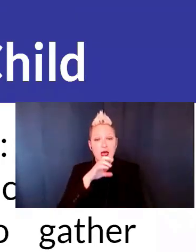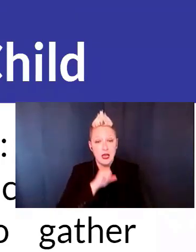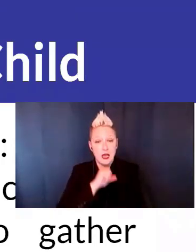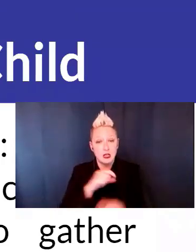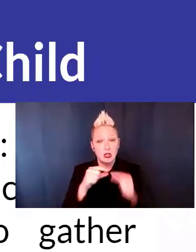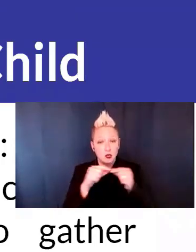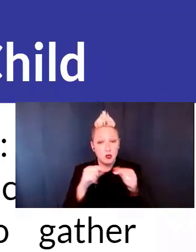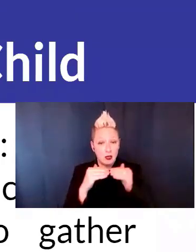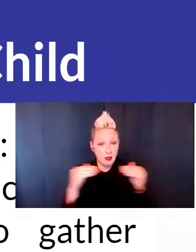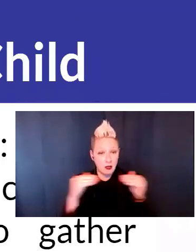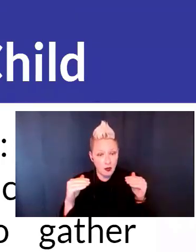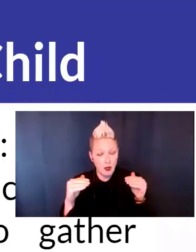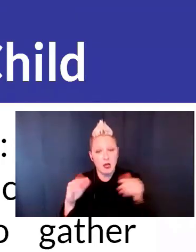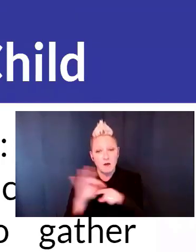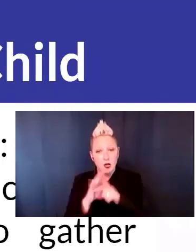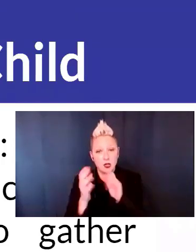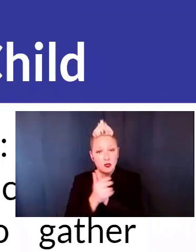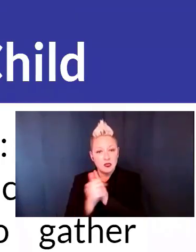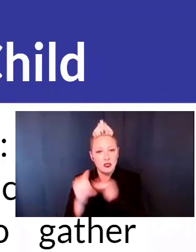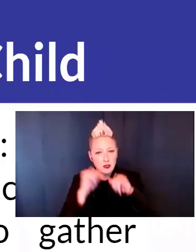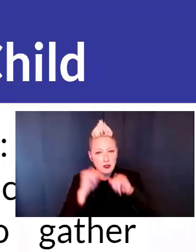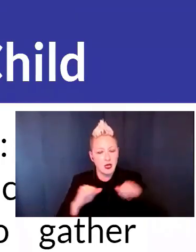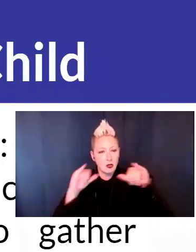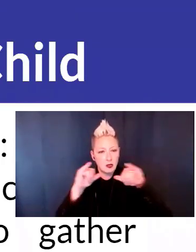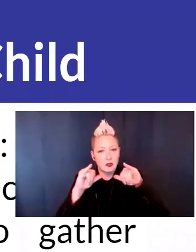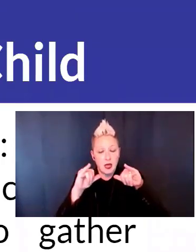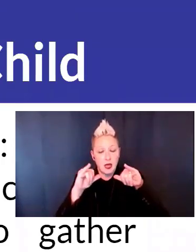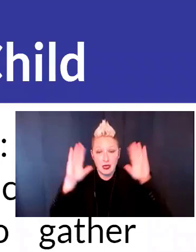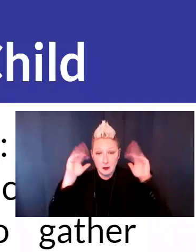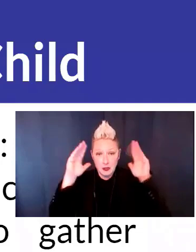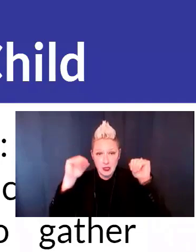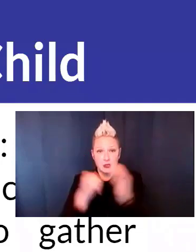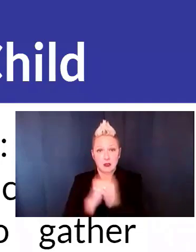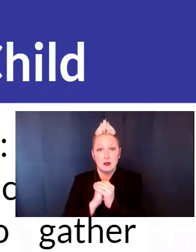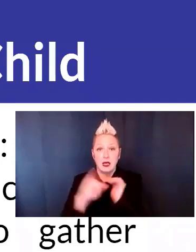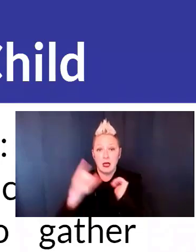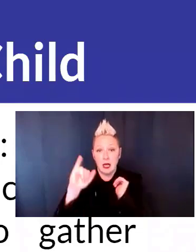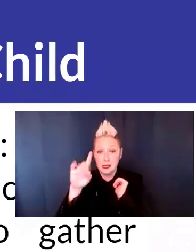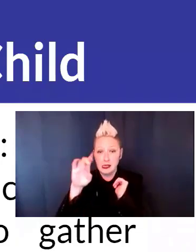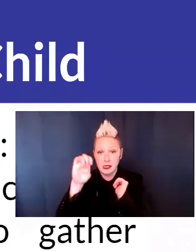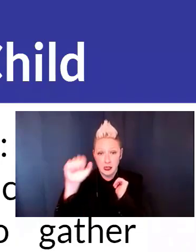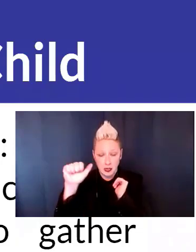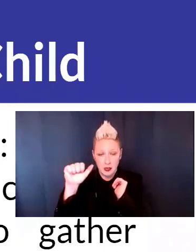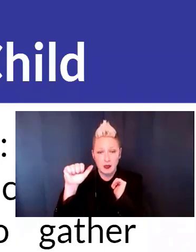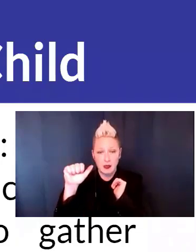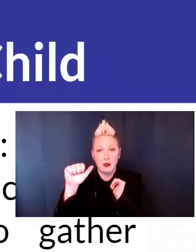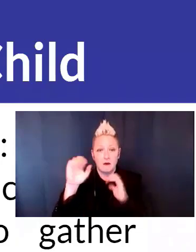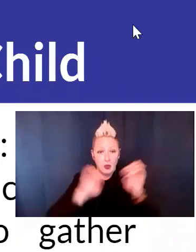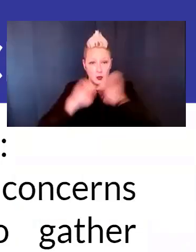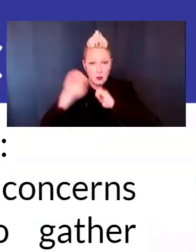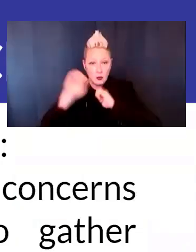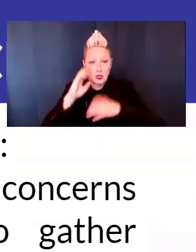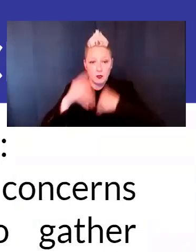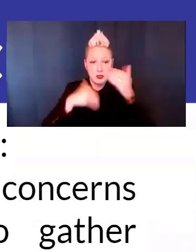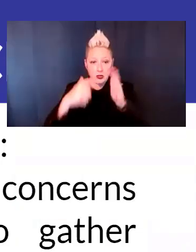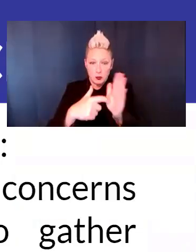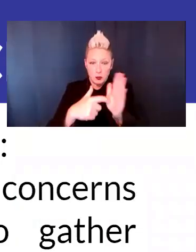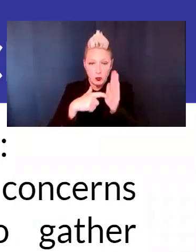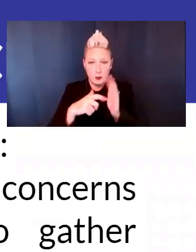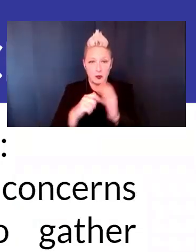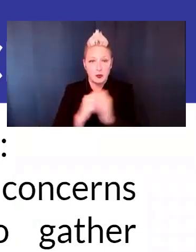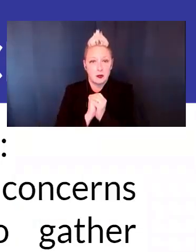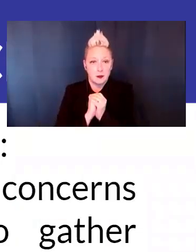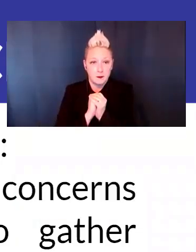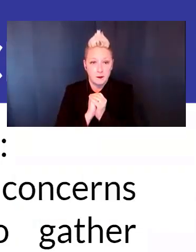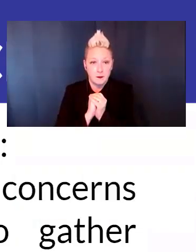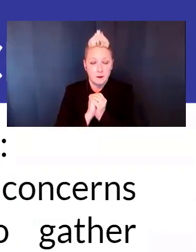functional skill standards and expectations, and IDEA evaluation procedural requirements, every